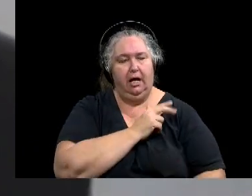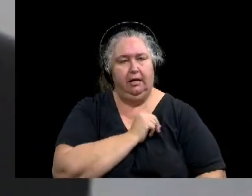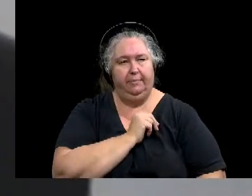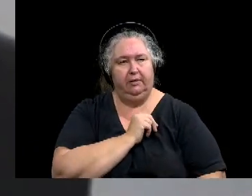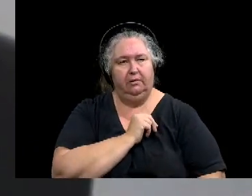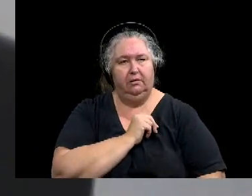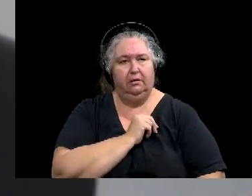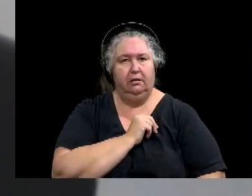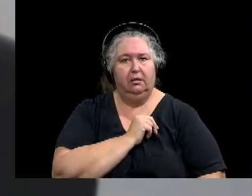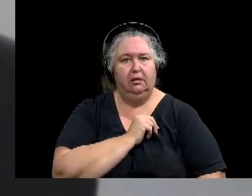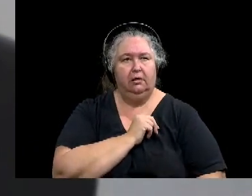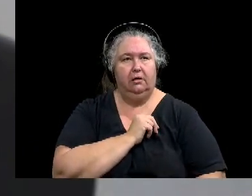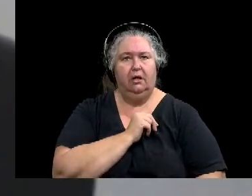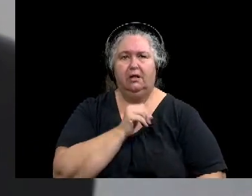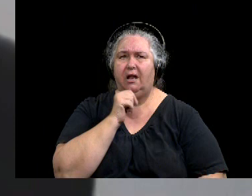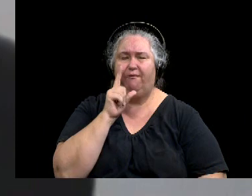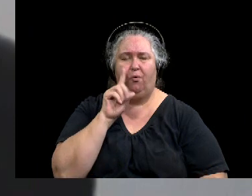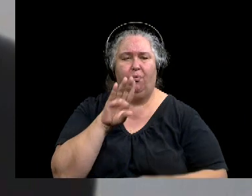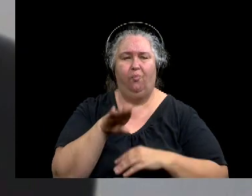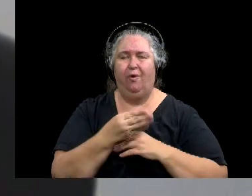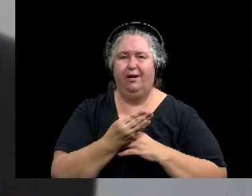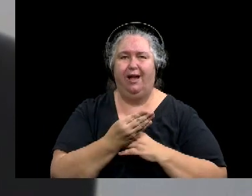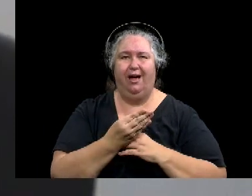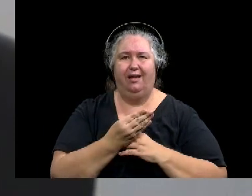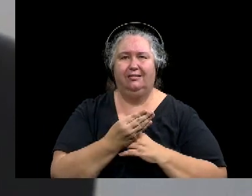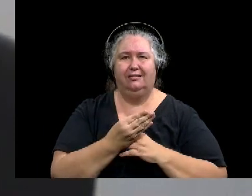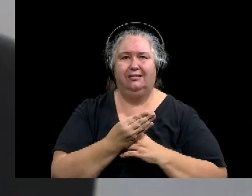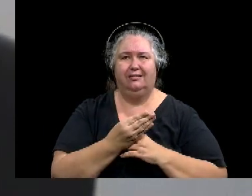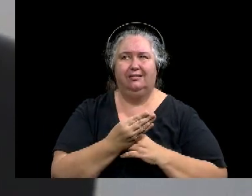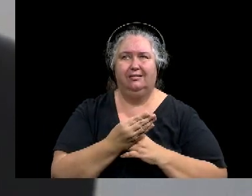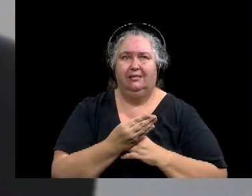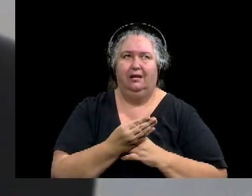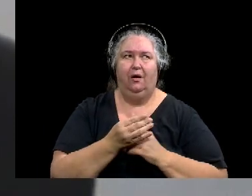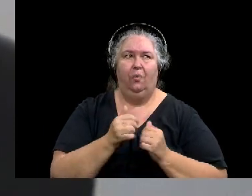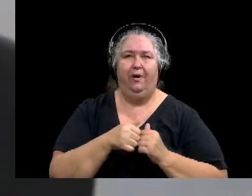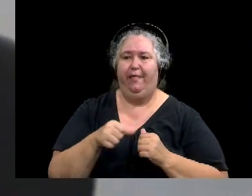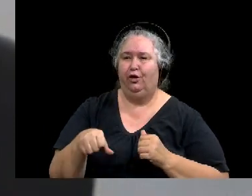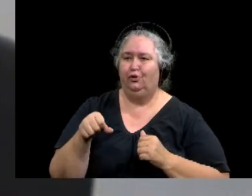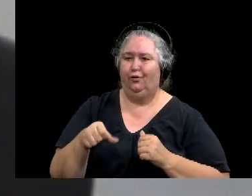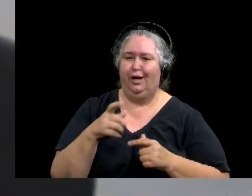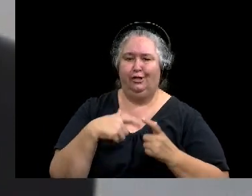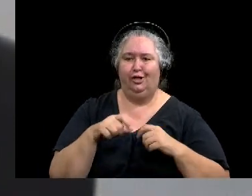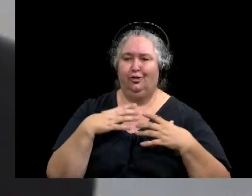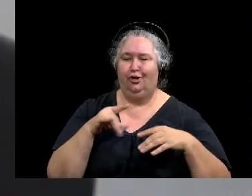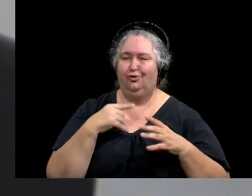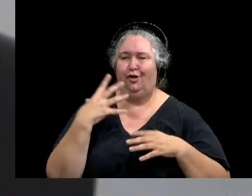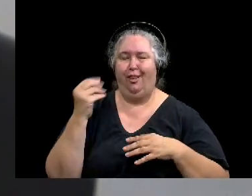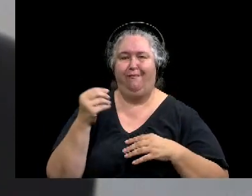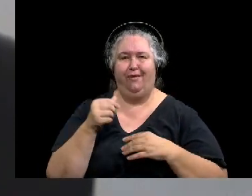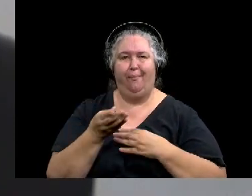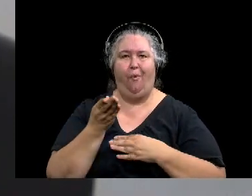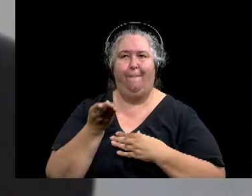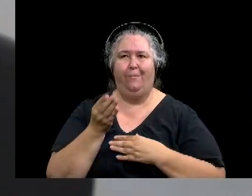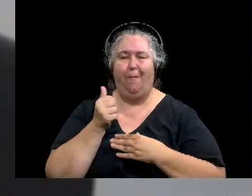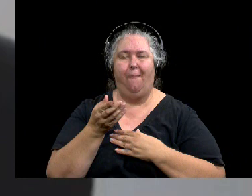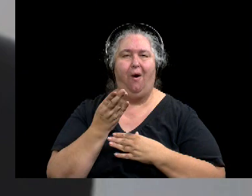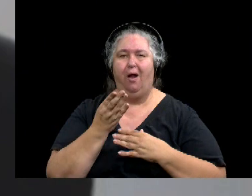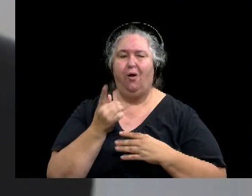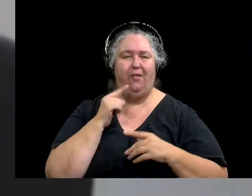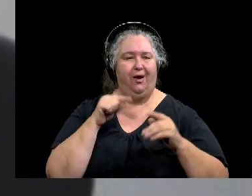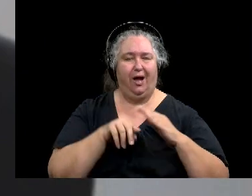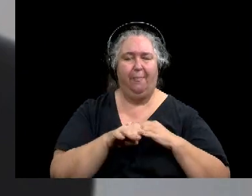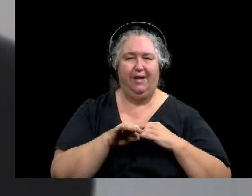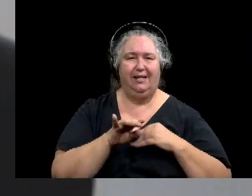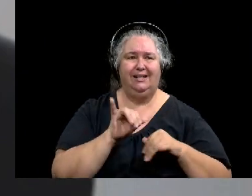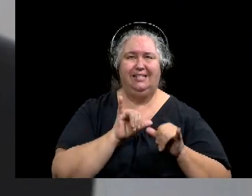not just hospitalized for a night. It's not like they check in with a suitcase and a change of clothes and they're going out in the morning. They're coming in and they're